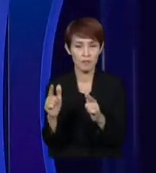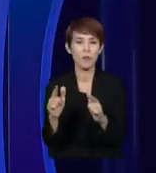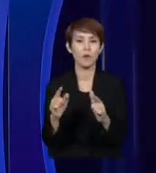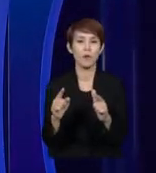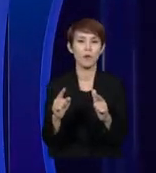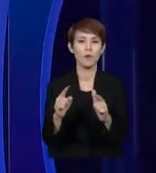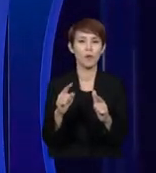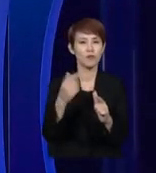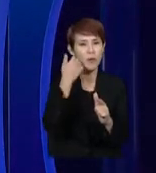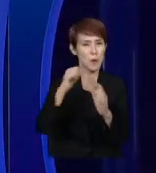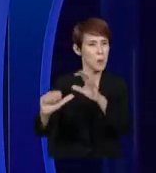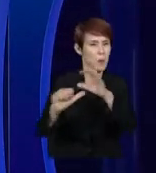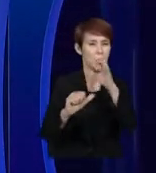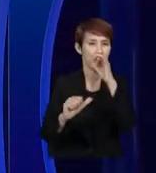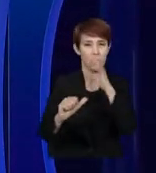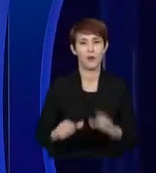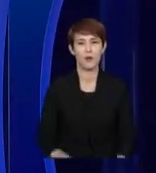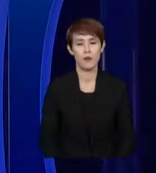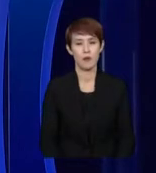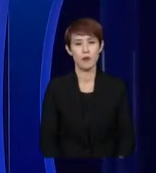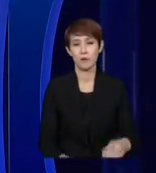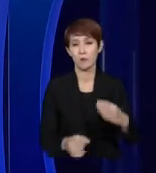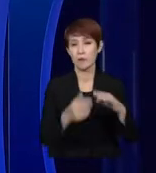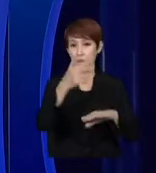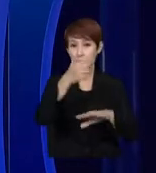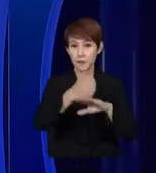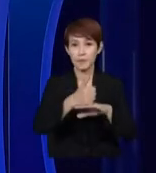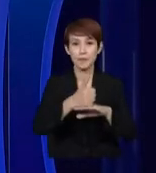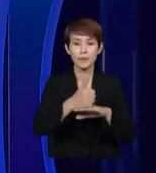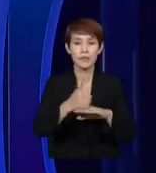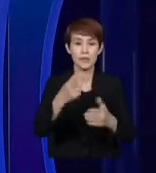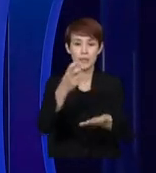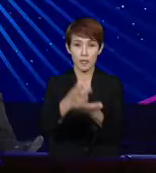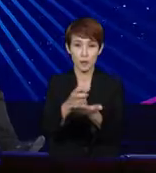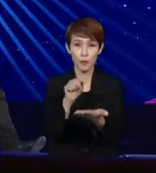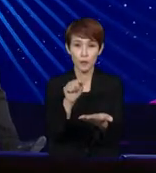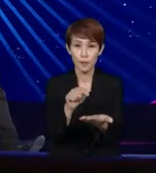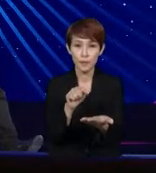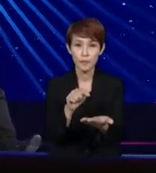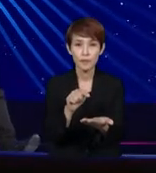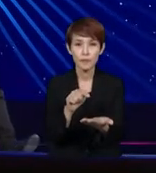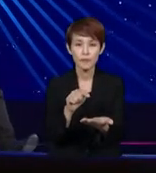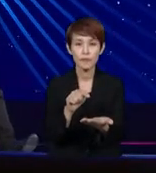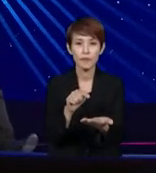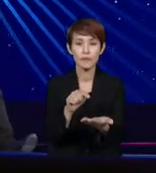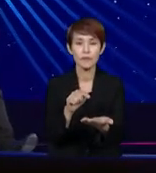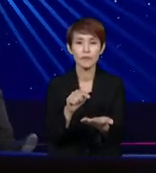also matters that these sorts of institutions are, in the broadest sense, what I would call